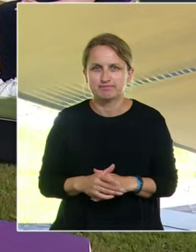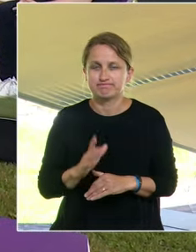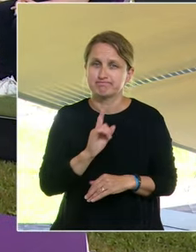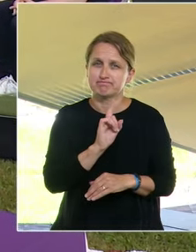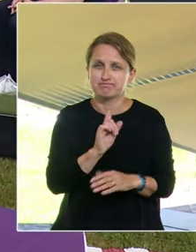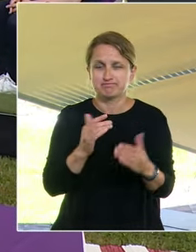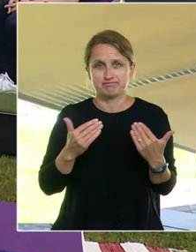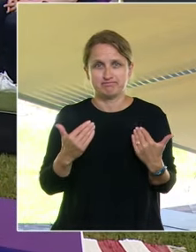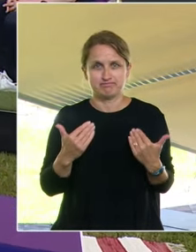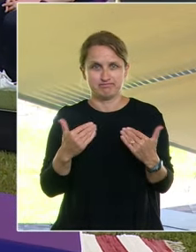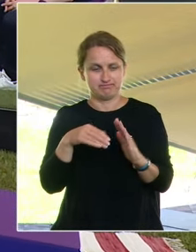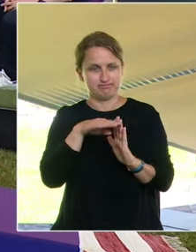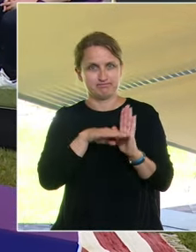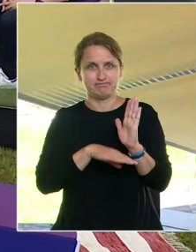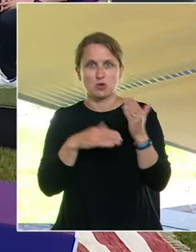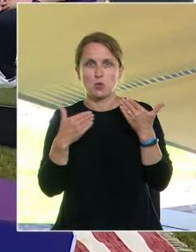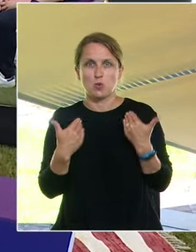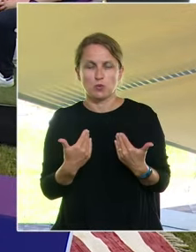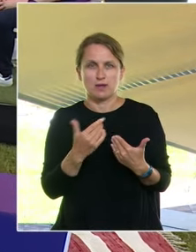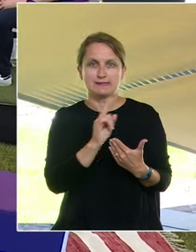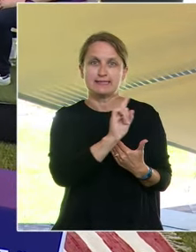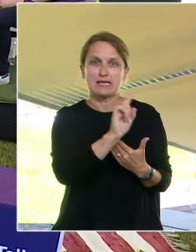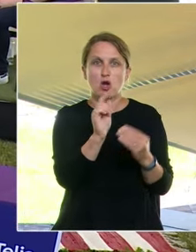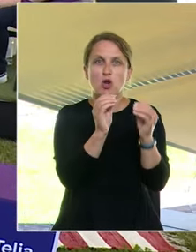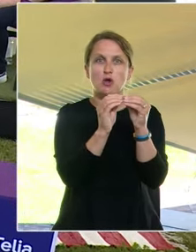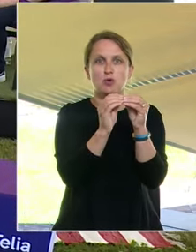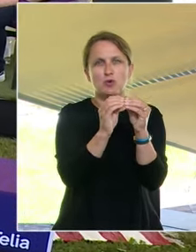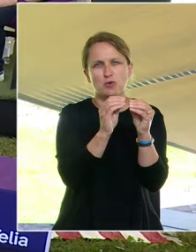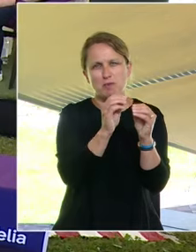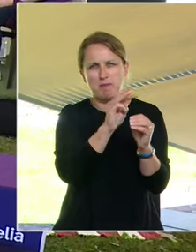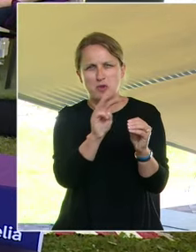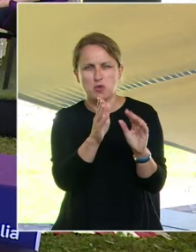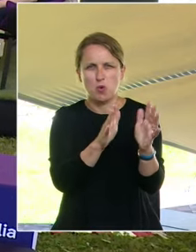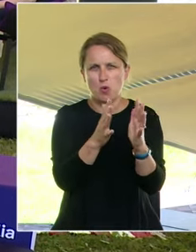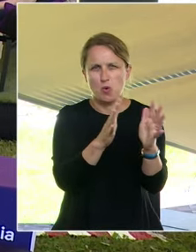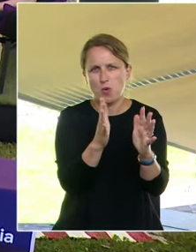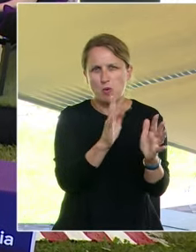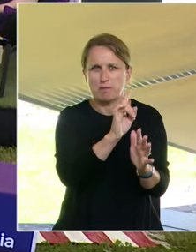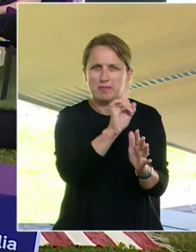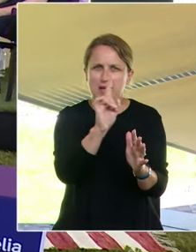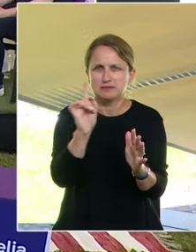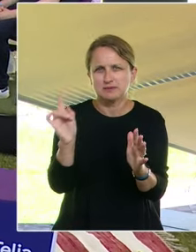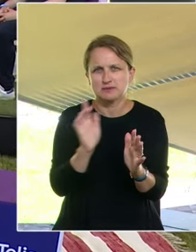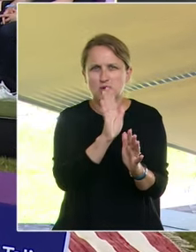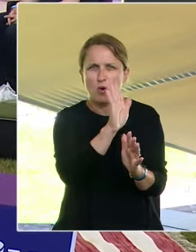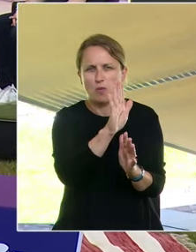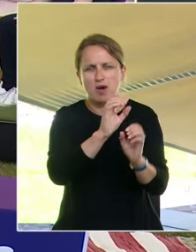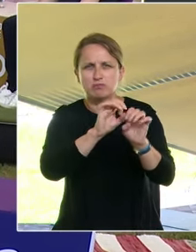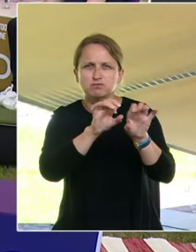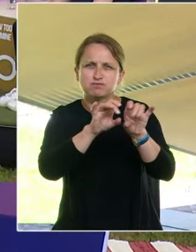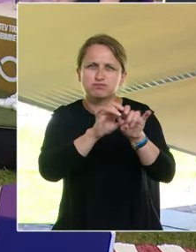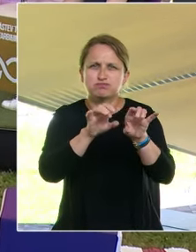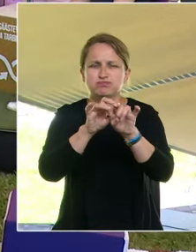each panelist today to talk about themselves, their exciting work that relates to technologies